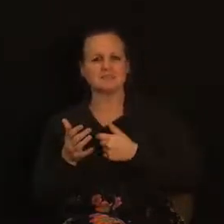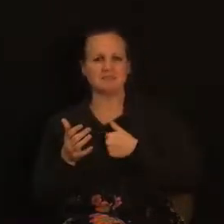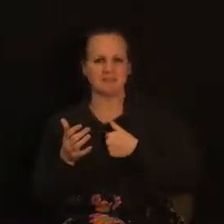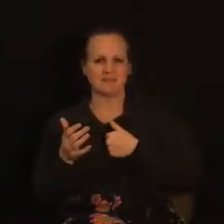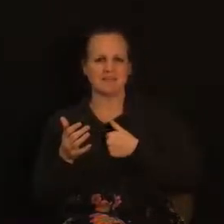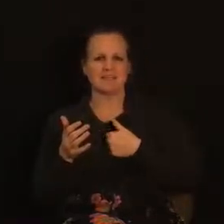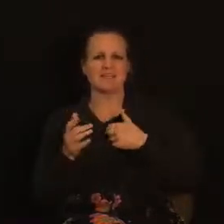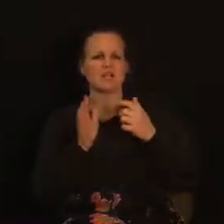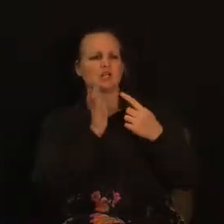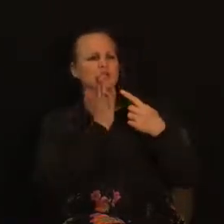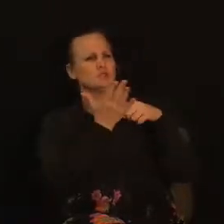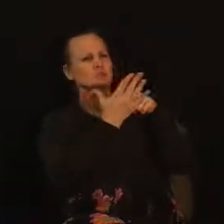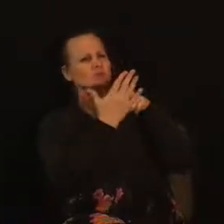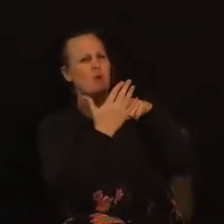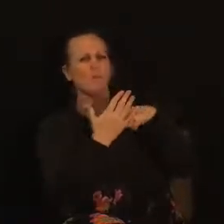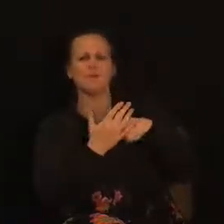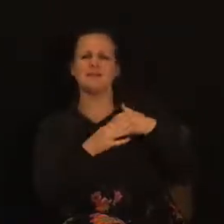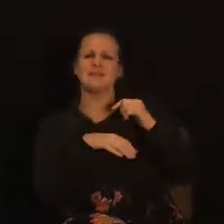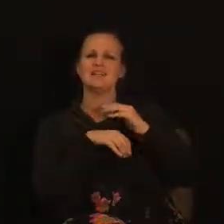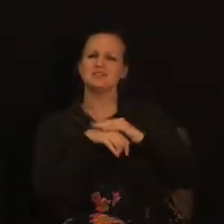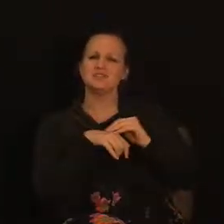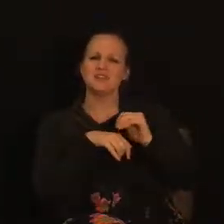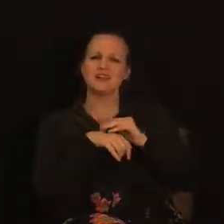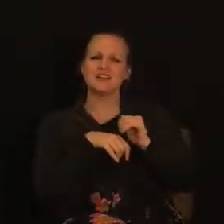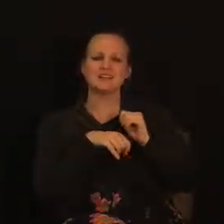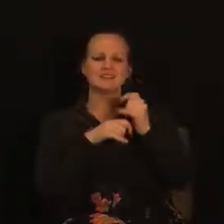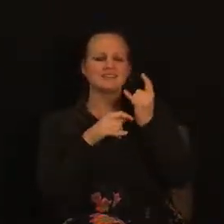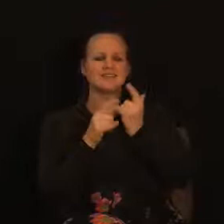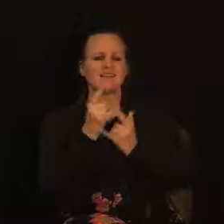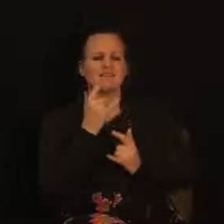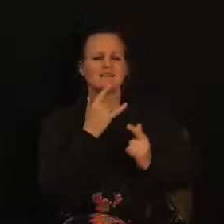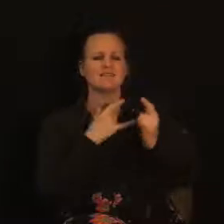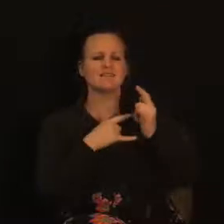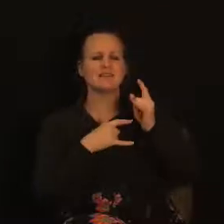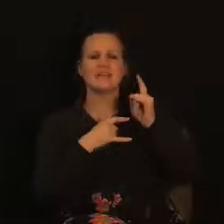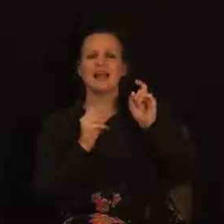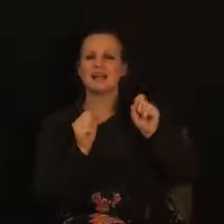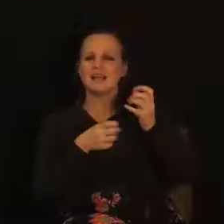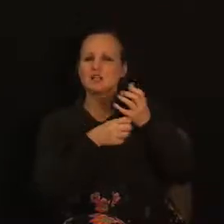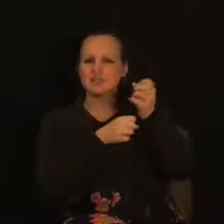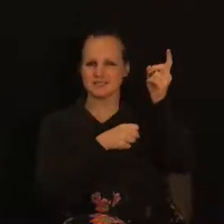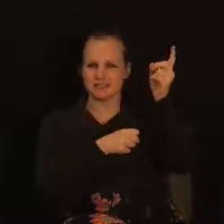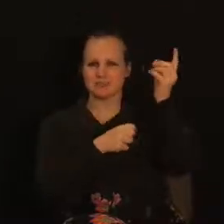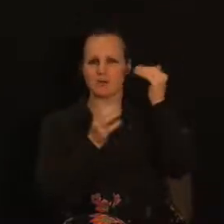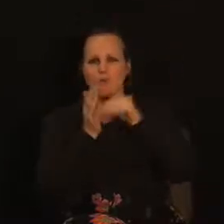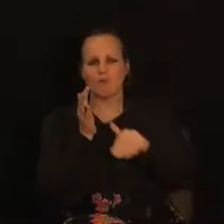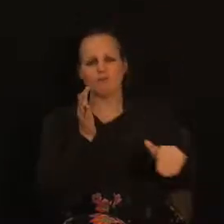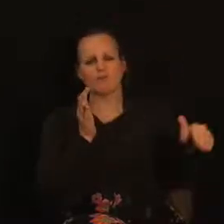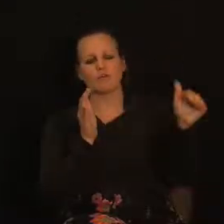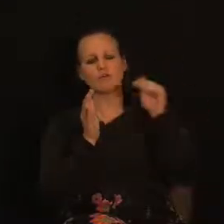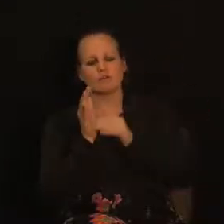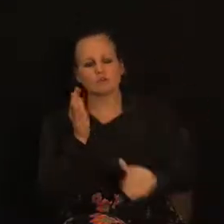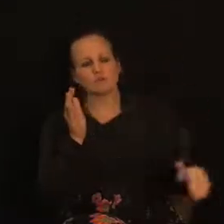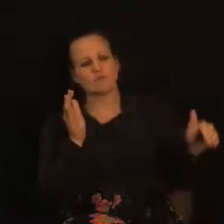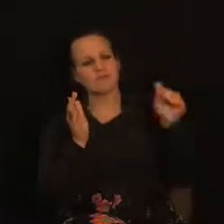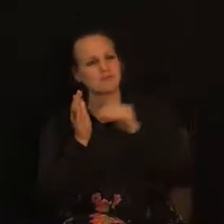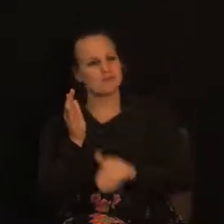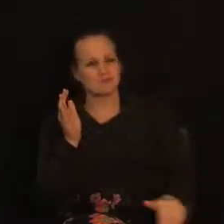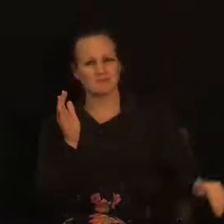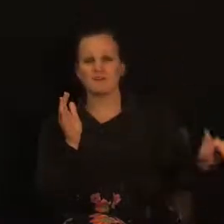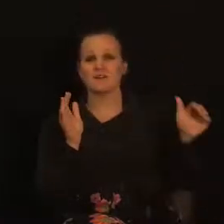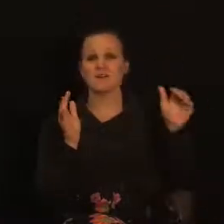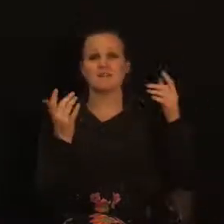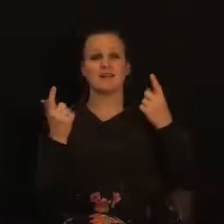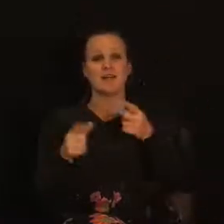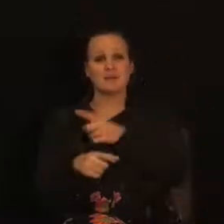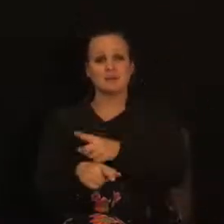gently and so lovingly that he can be trusted over and over and over again. Because when you seek the Lord,